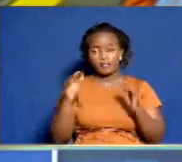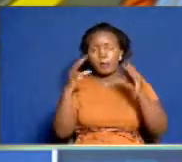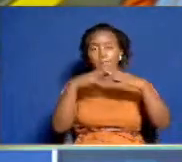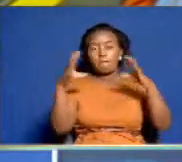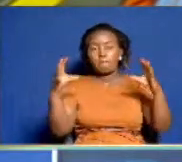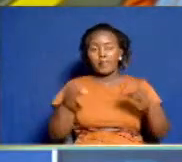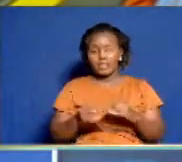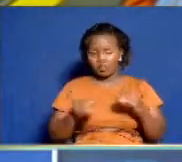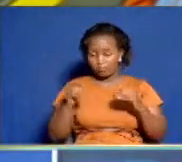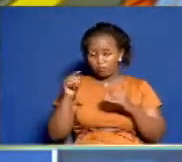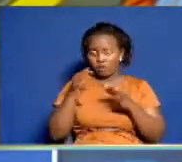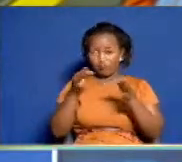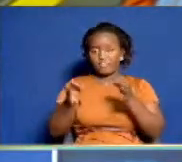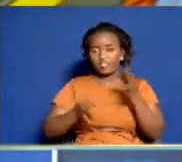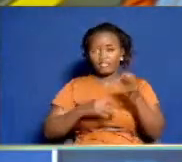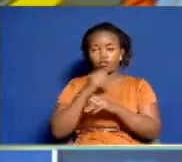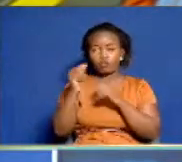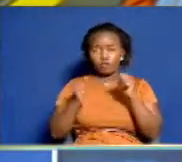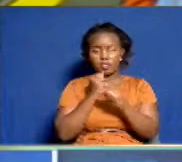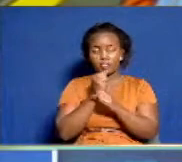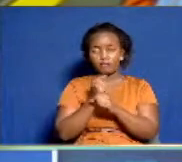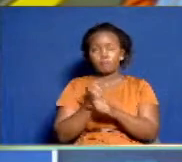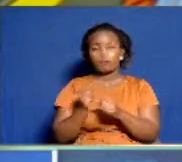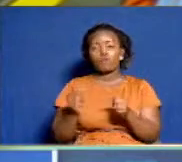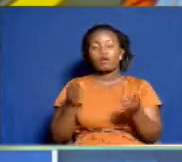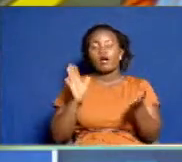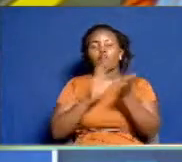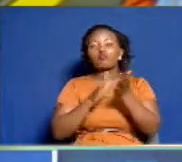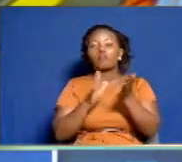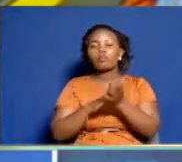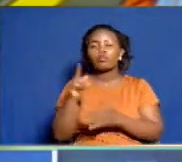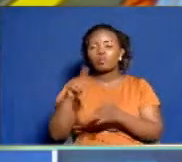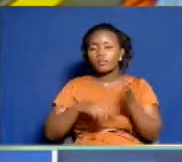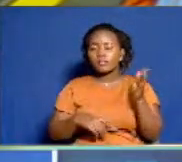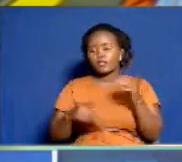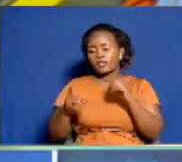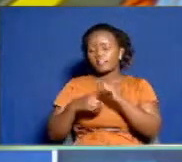2021-2022, the National Treasury has proposed to allocate 62